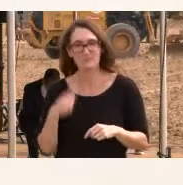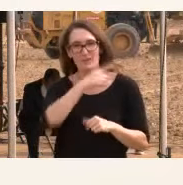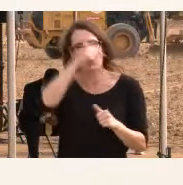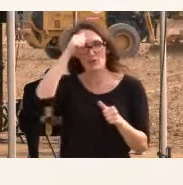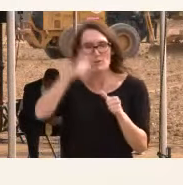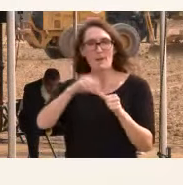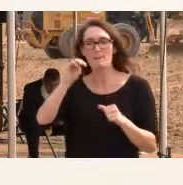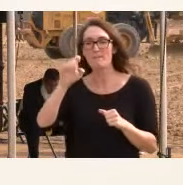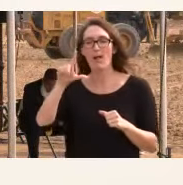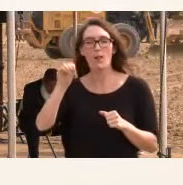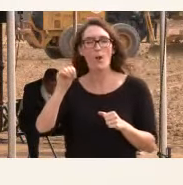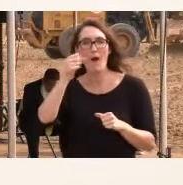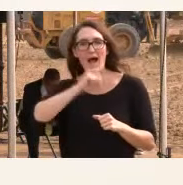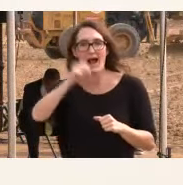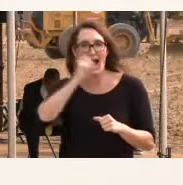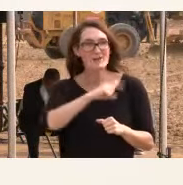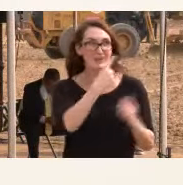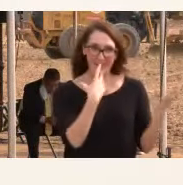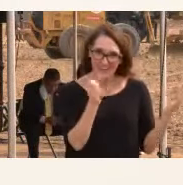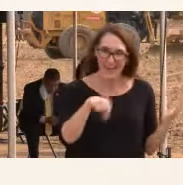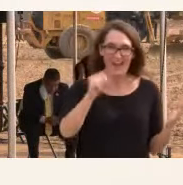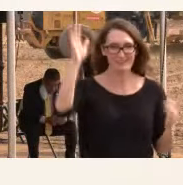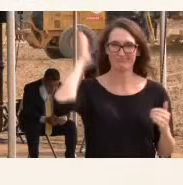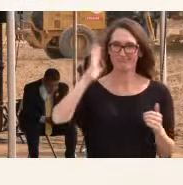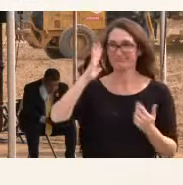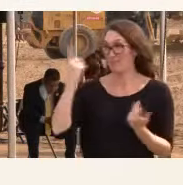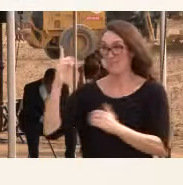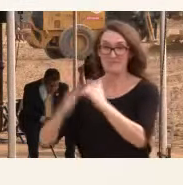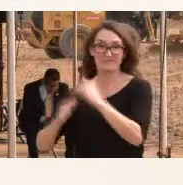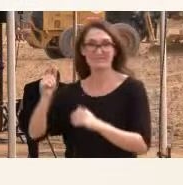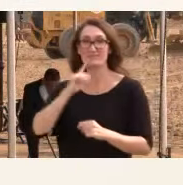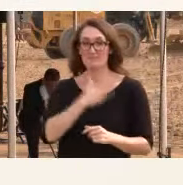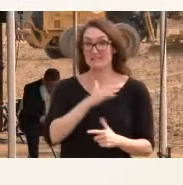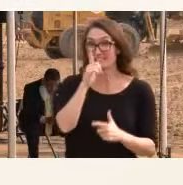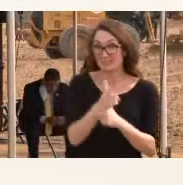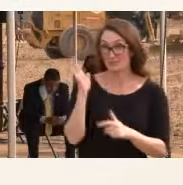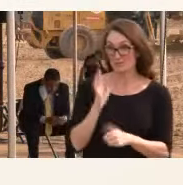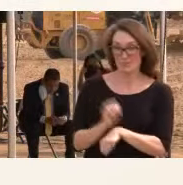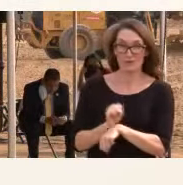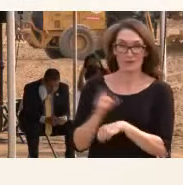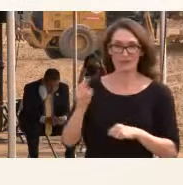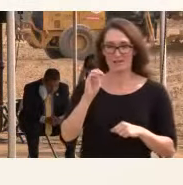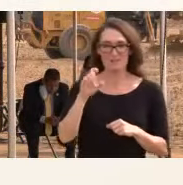cream? Yeah. My sister used to work there.